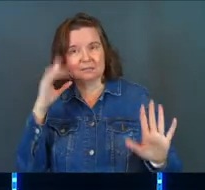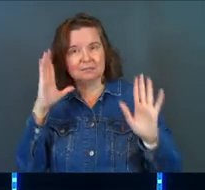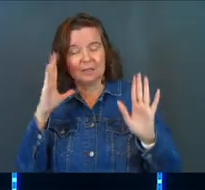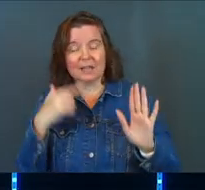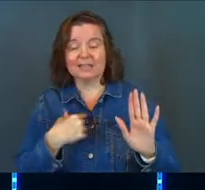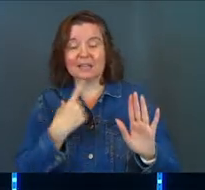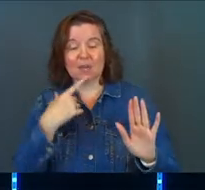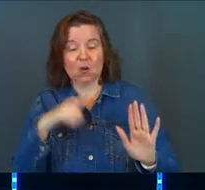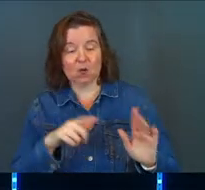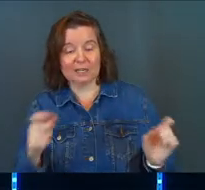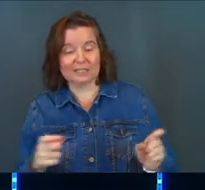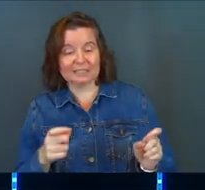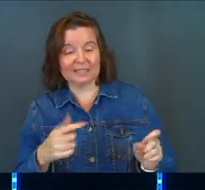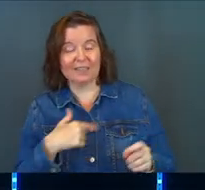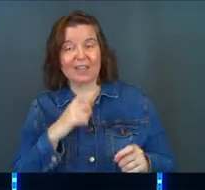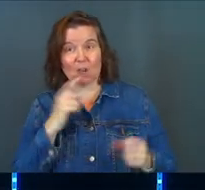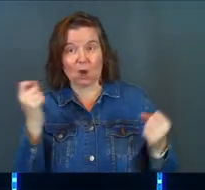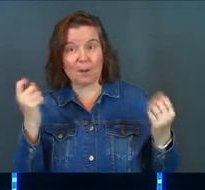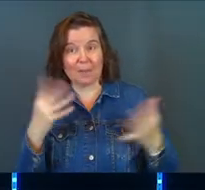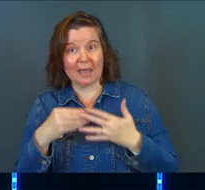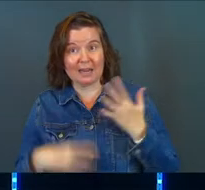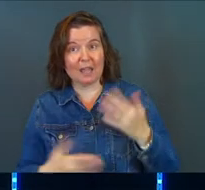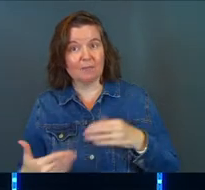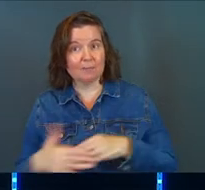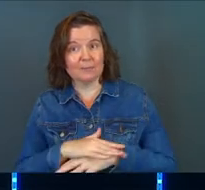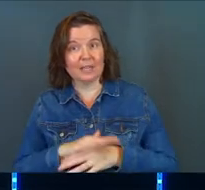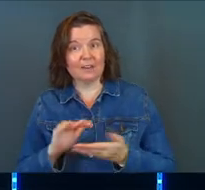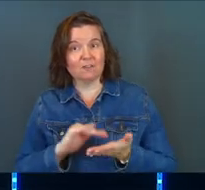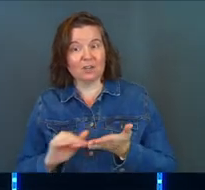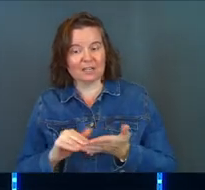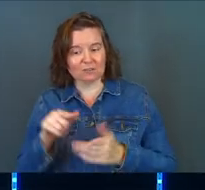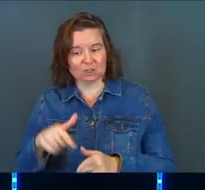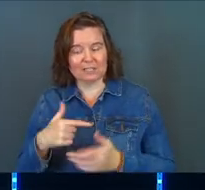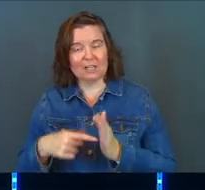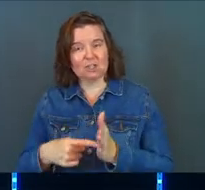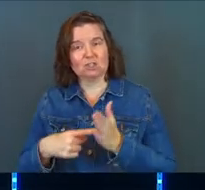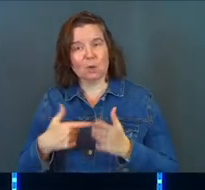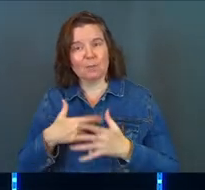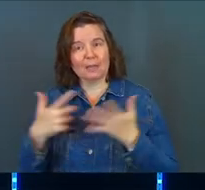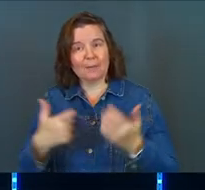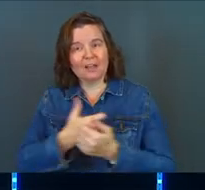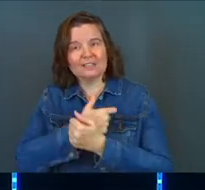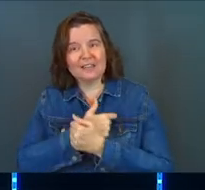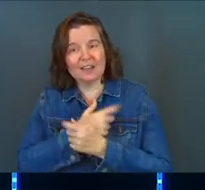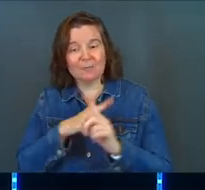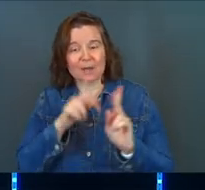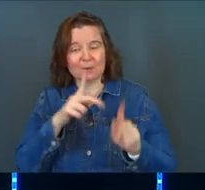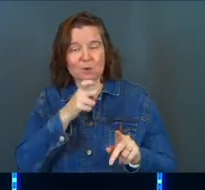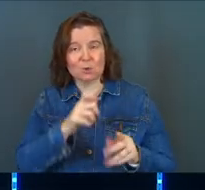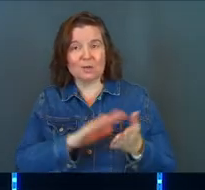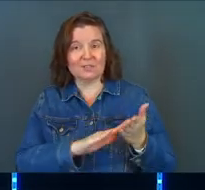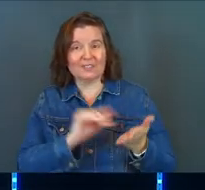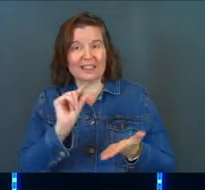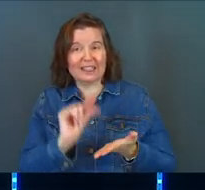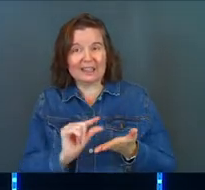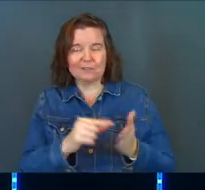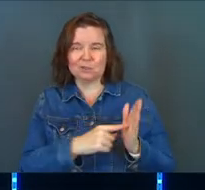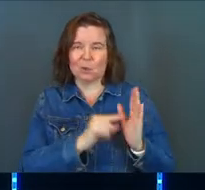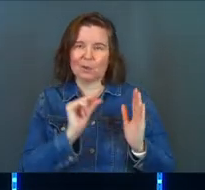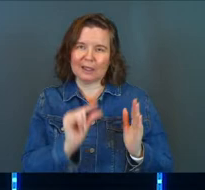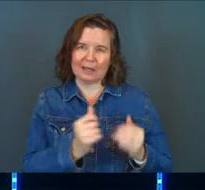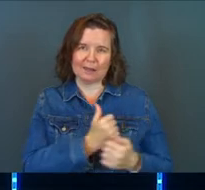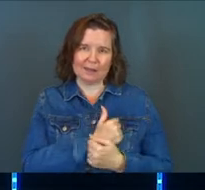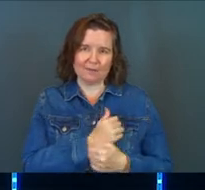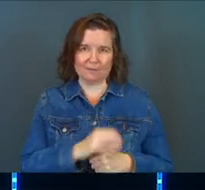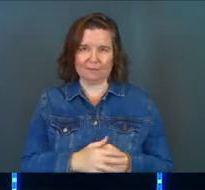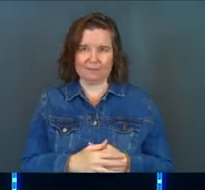says, I tell you her sins, and they are many, have been forgiven. So she has shown me much love. But a person who is forgiven little shows only a